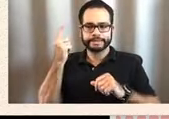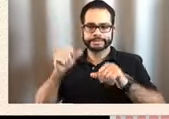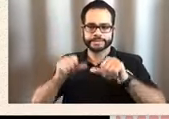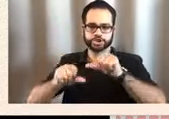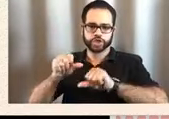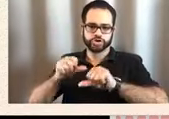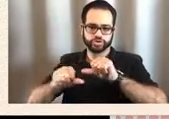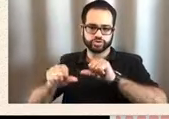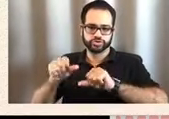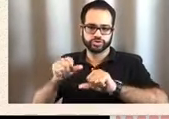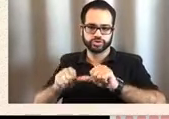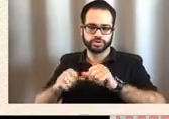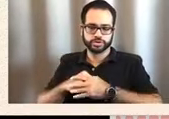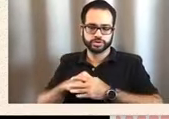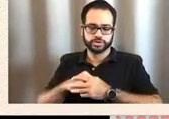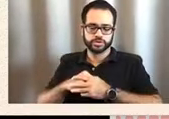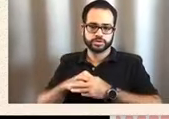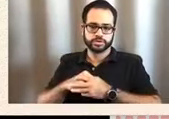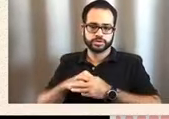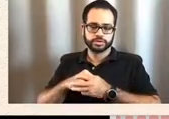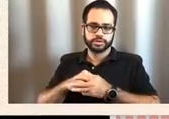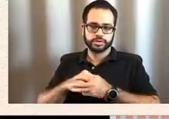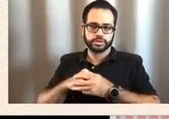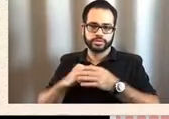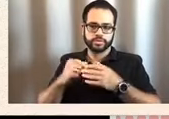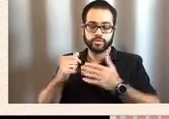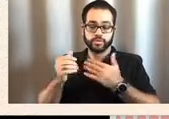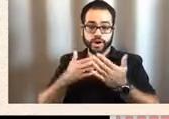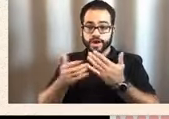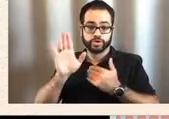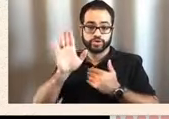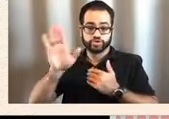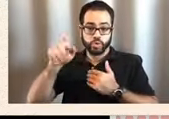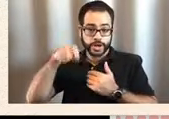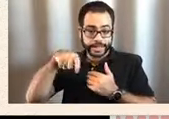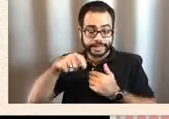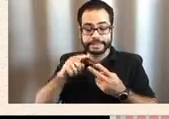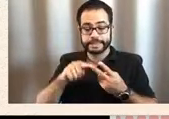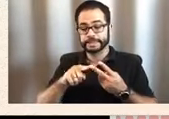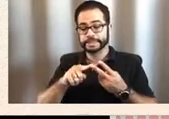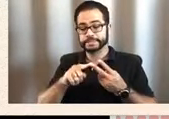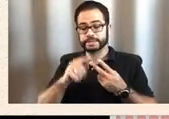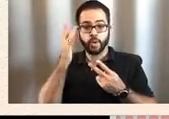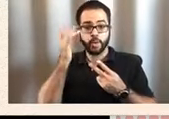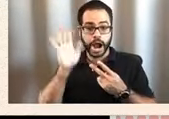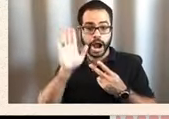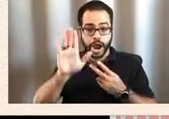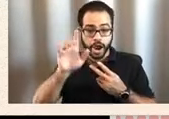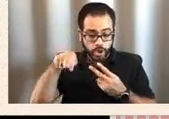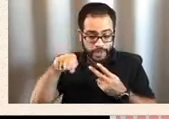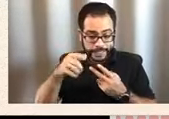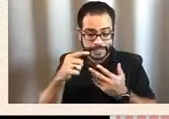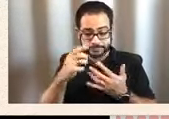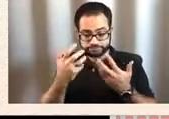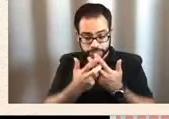of what you need and why you need it, and